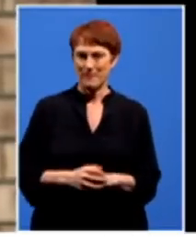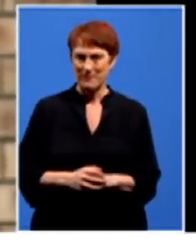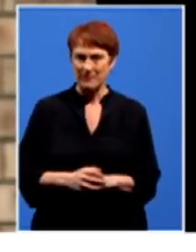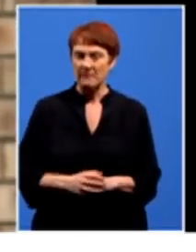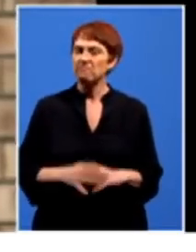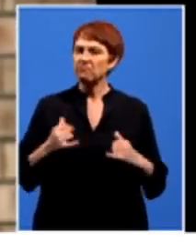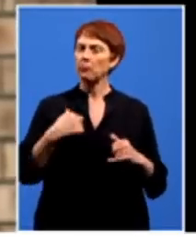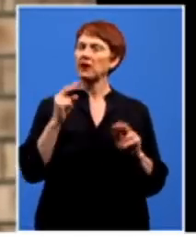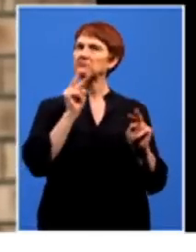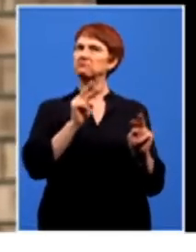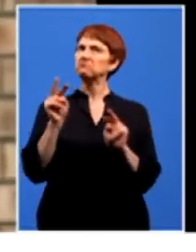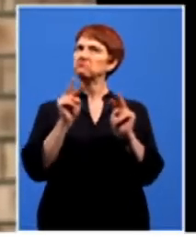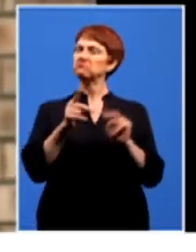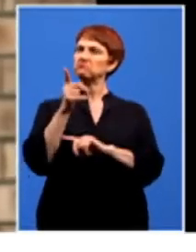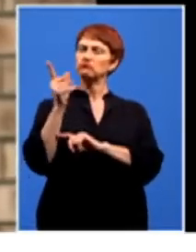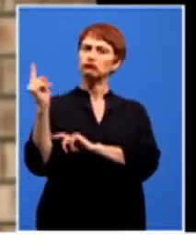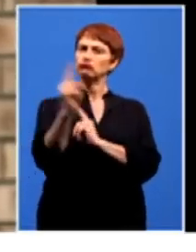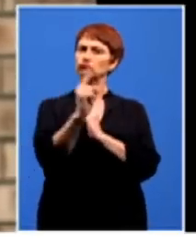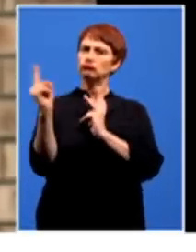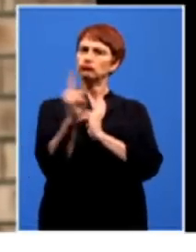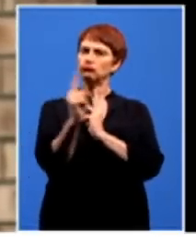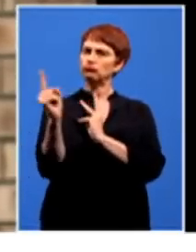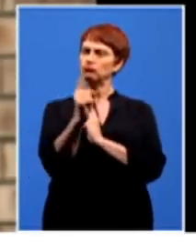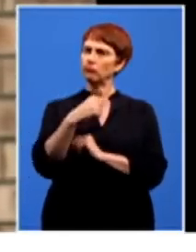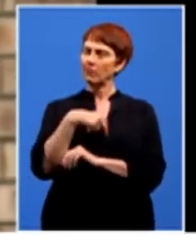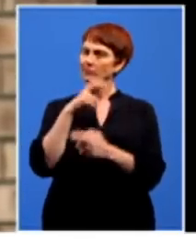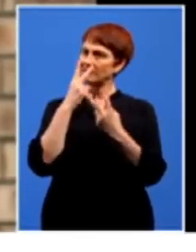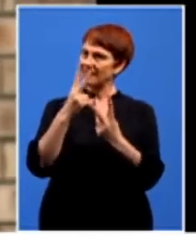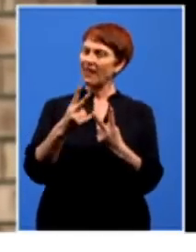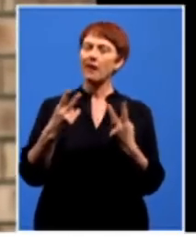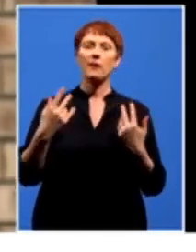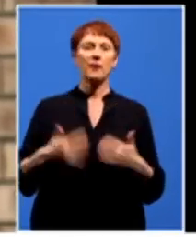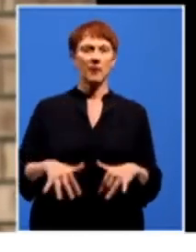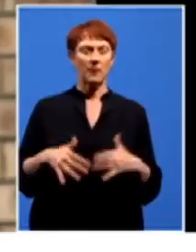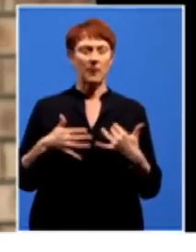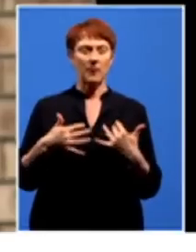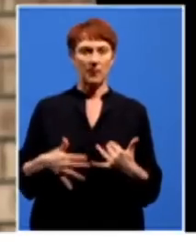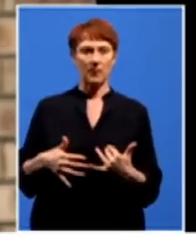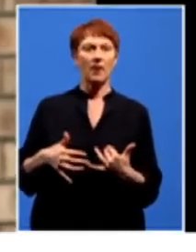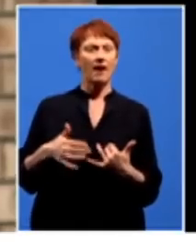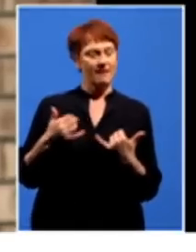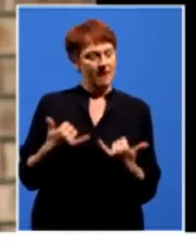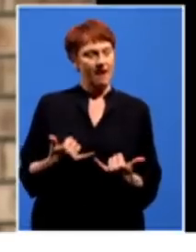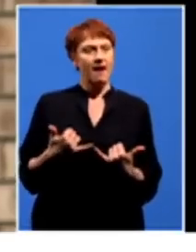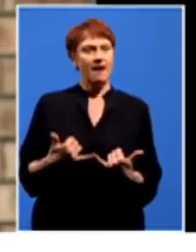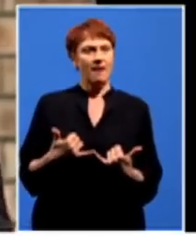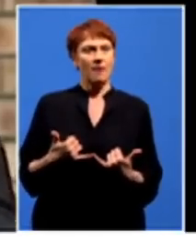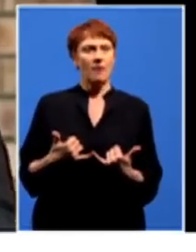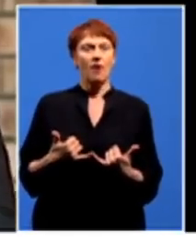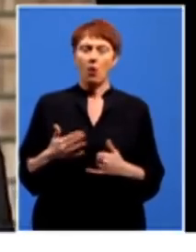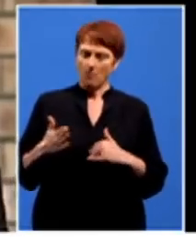and I can safely say that the situation is dominated by the members of the fair